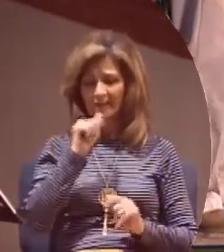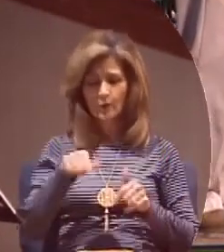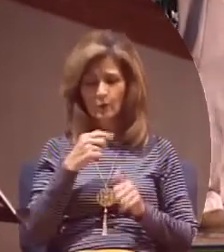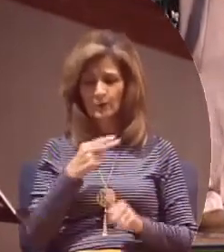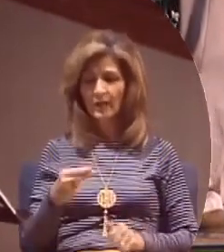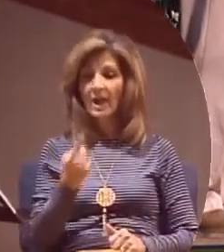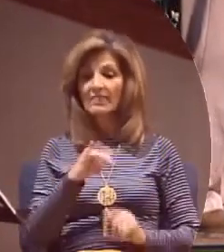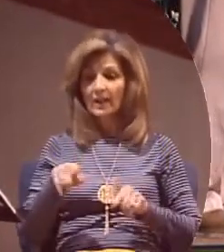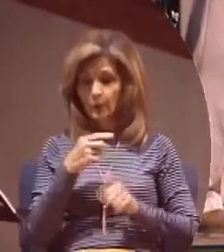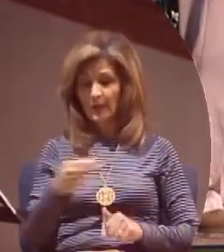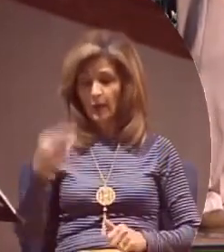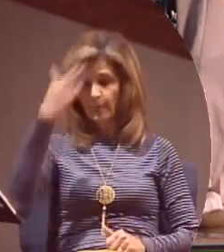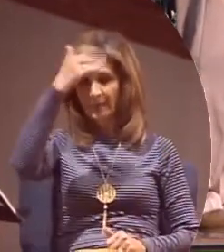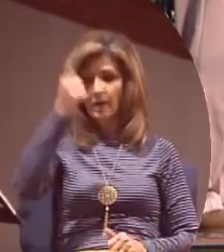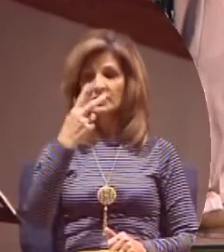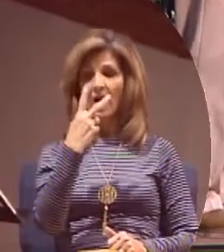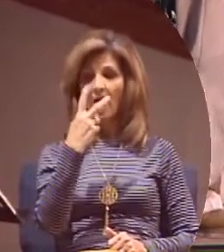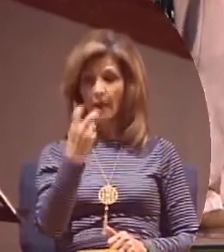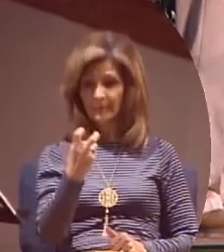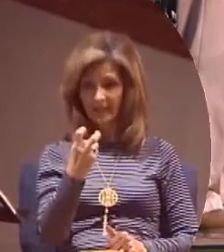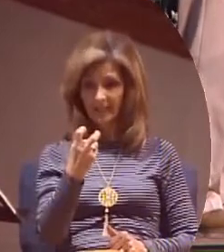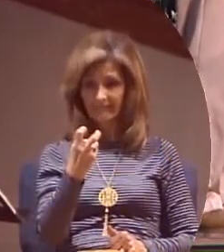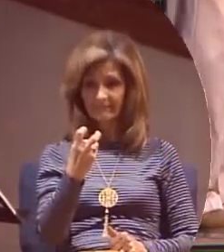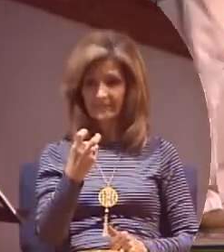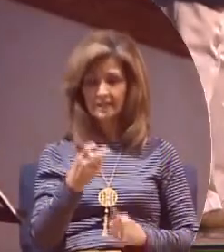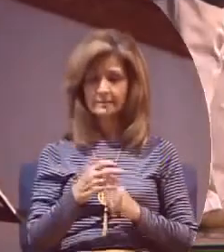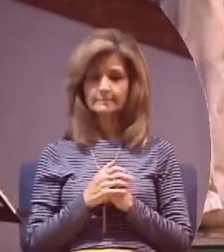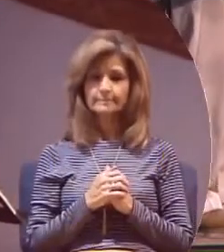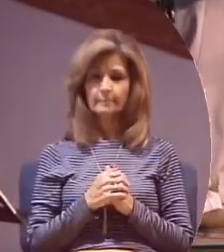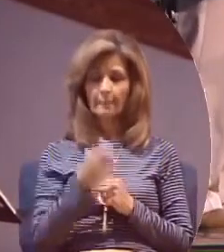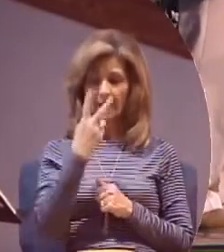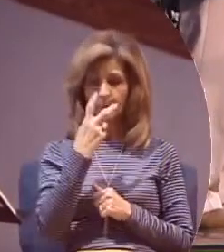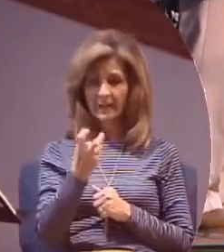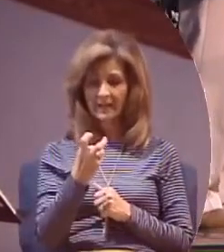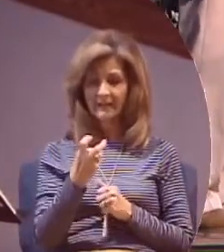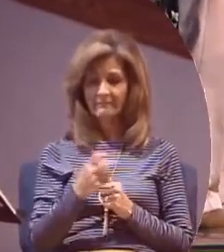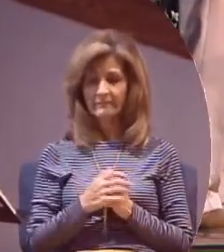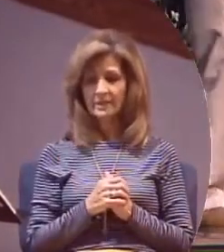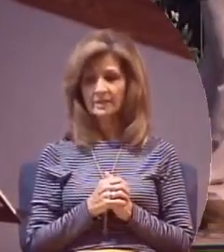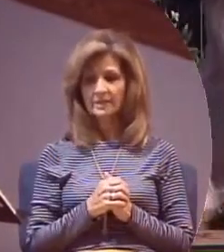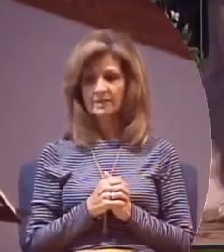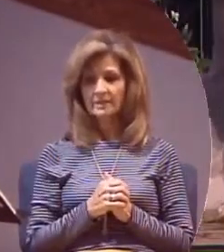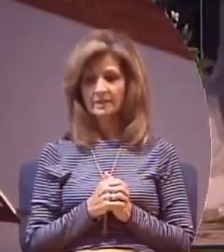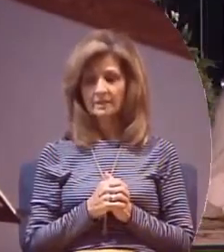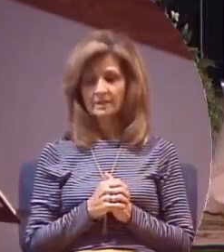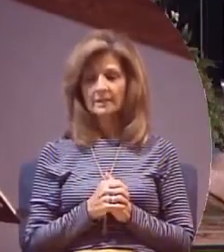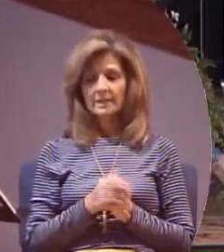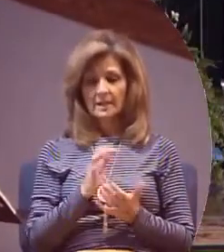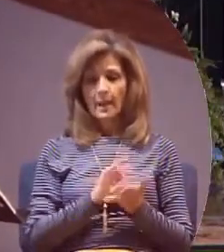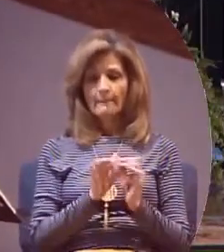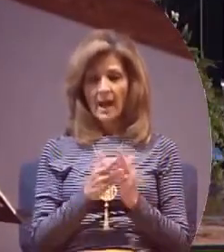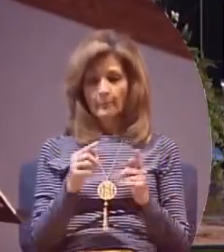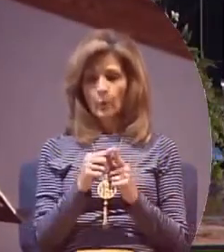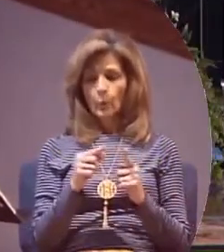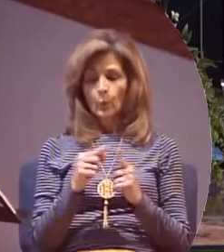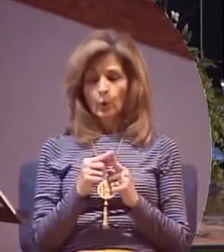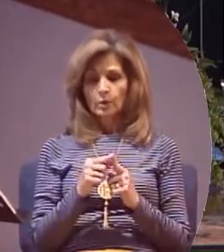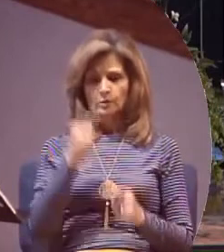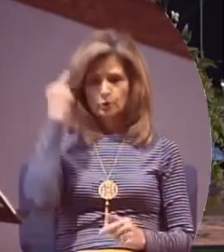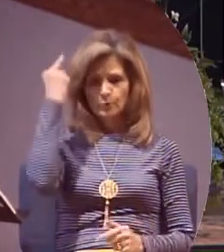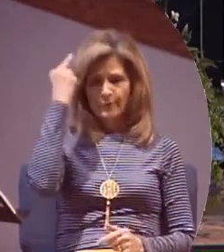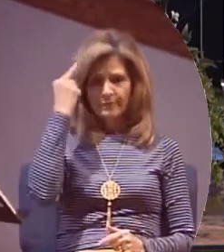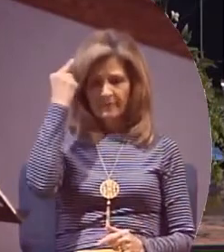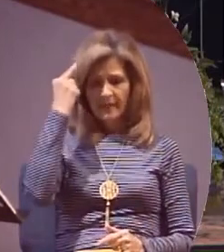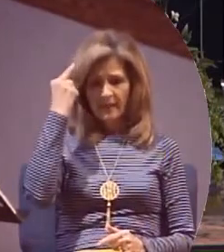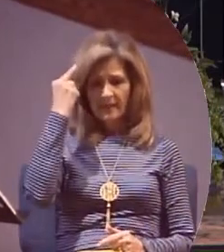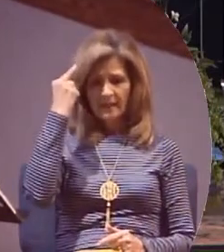believe. They don't believe. Unbelief. What a Bible word. To think